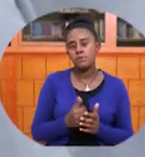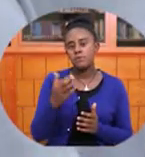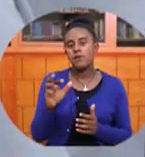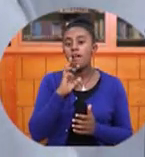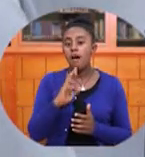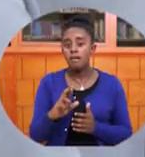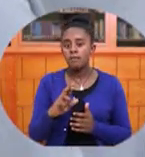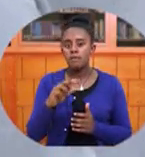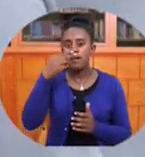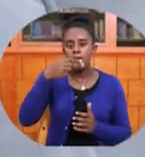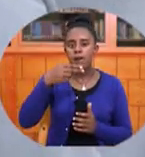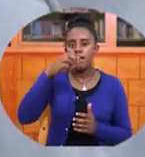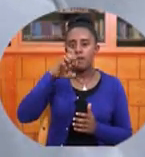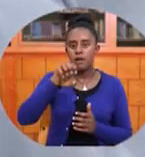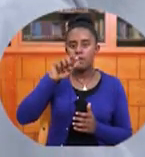heterotrophic.